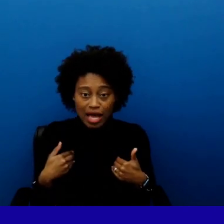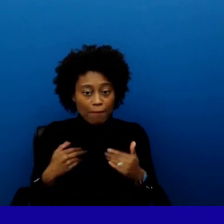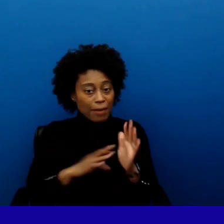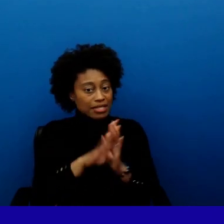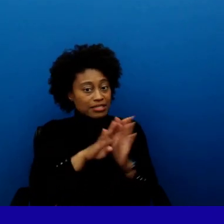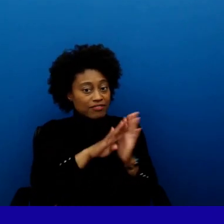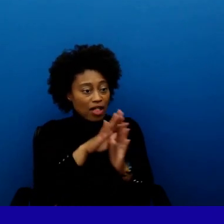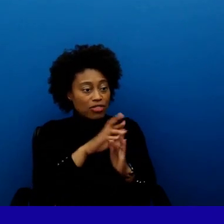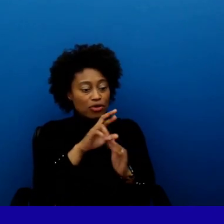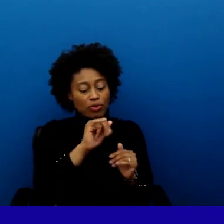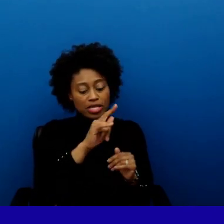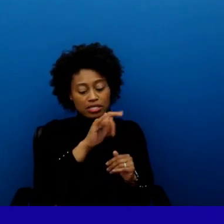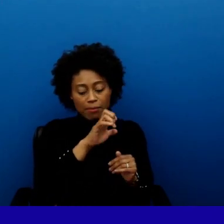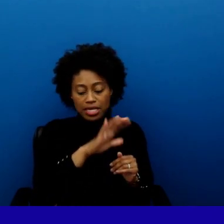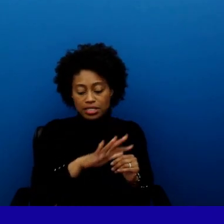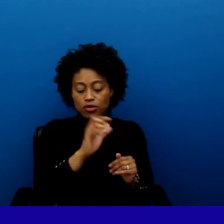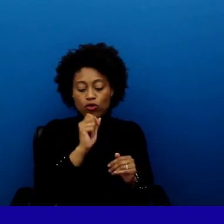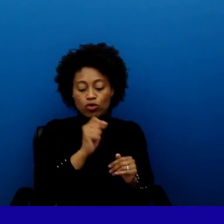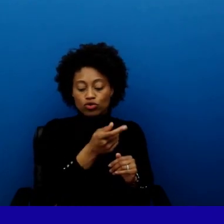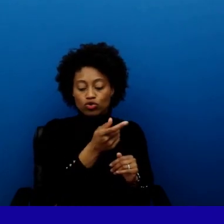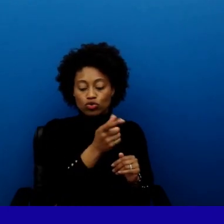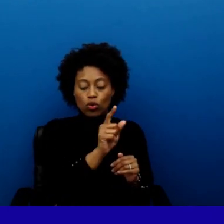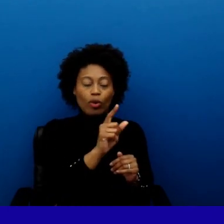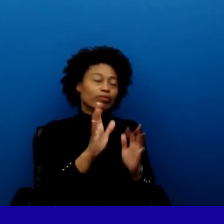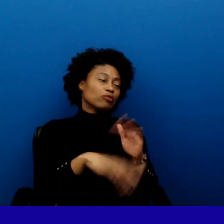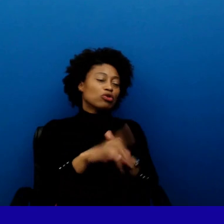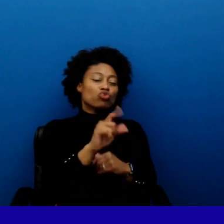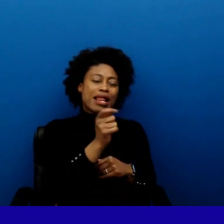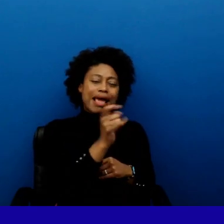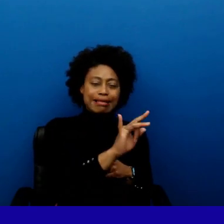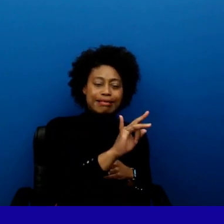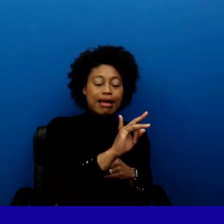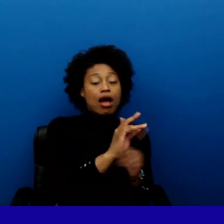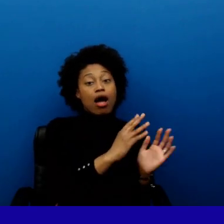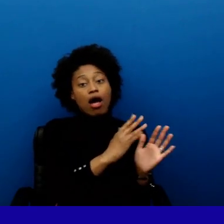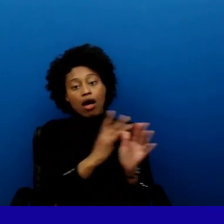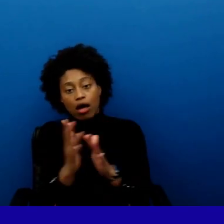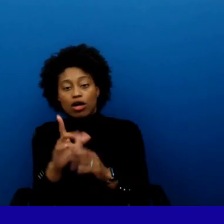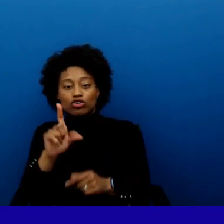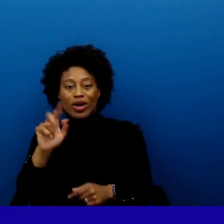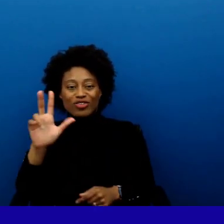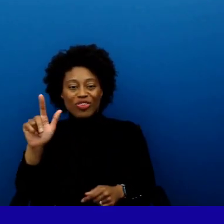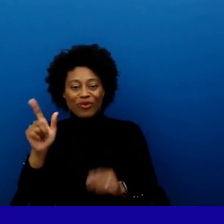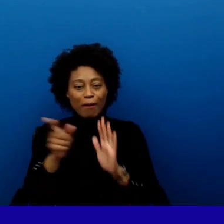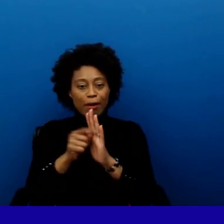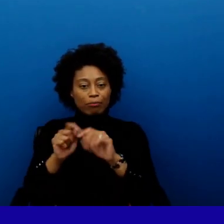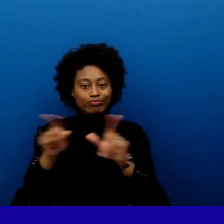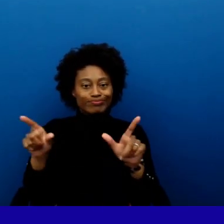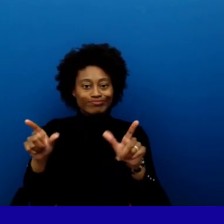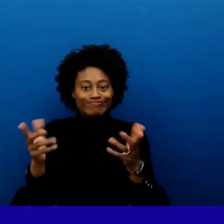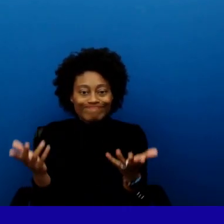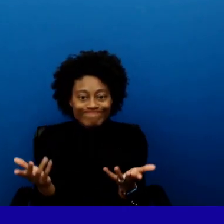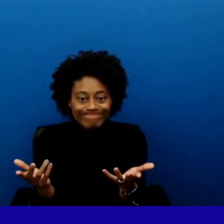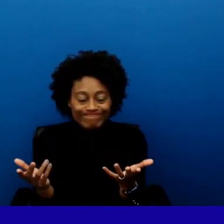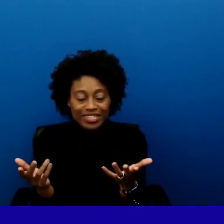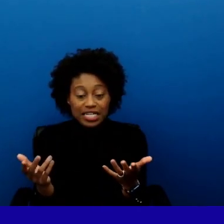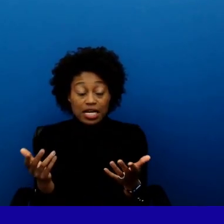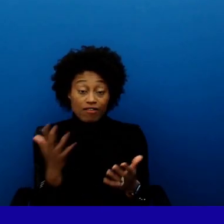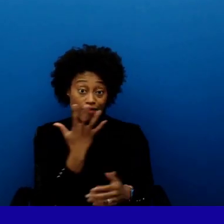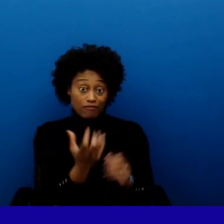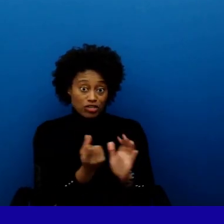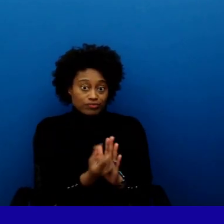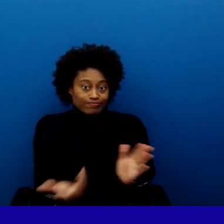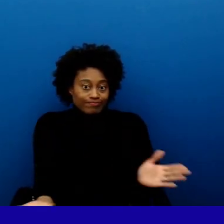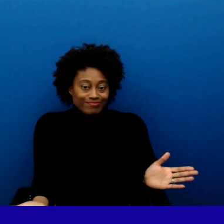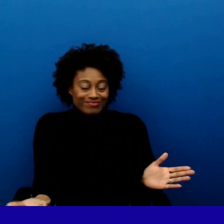in 2018, and the book came out in 2023. So that's still, I'm normally in a,